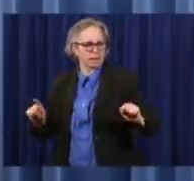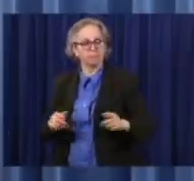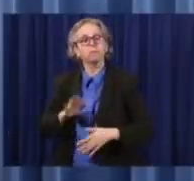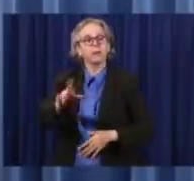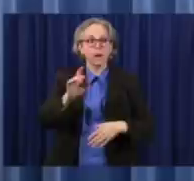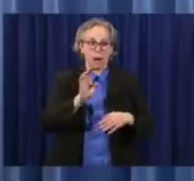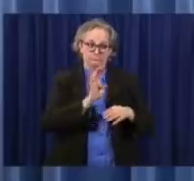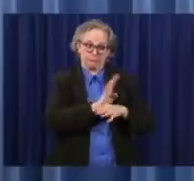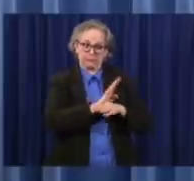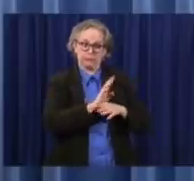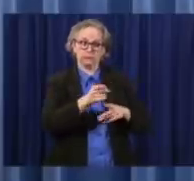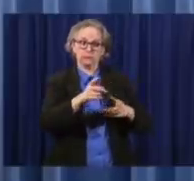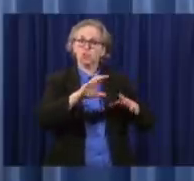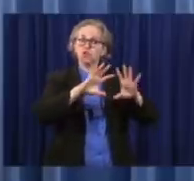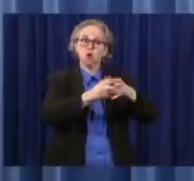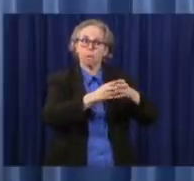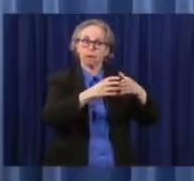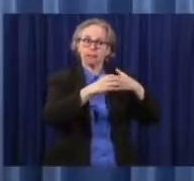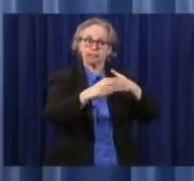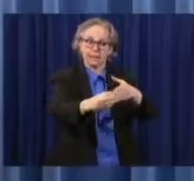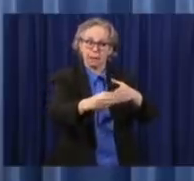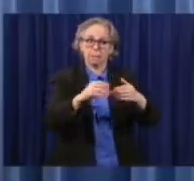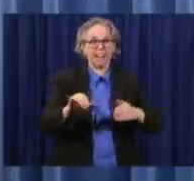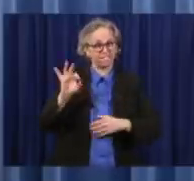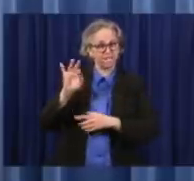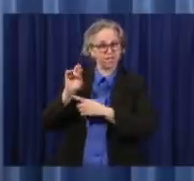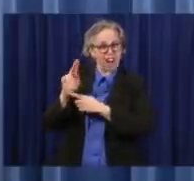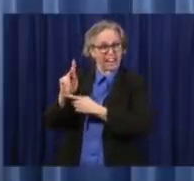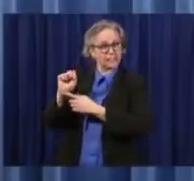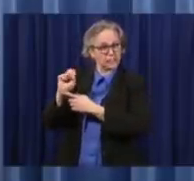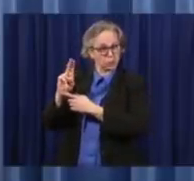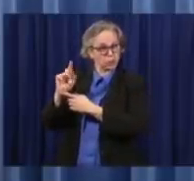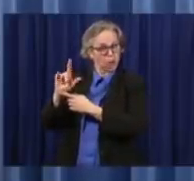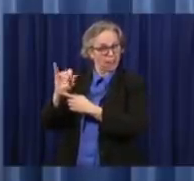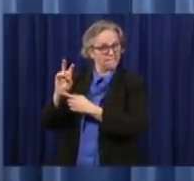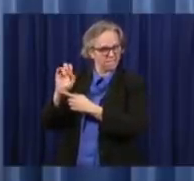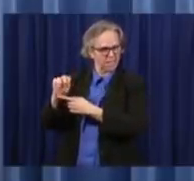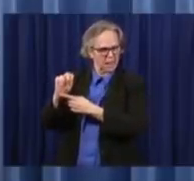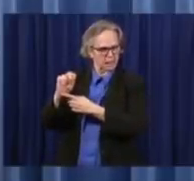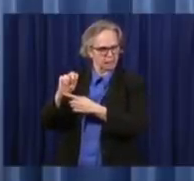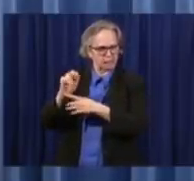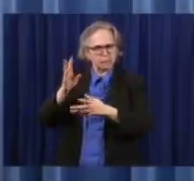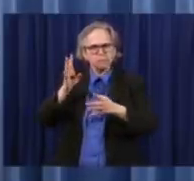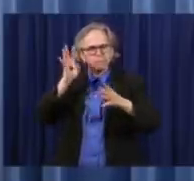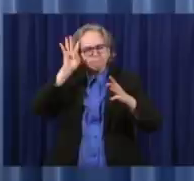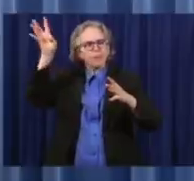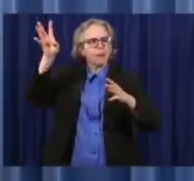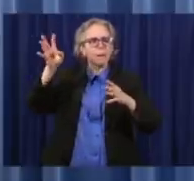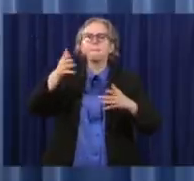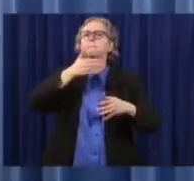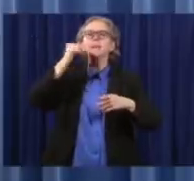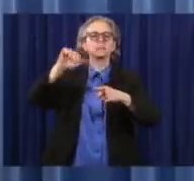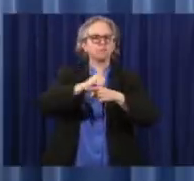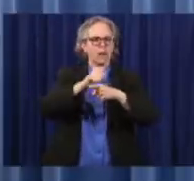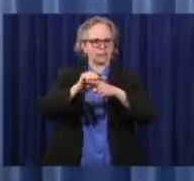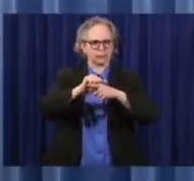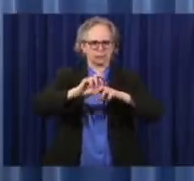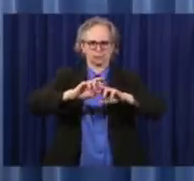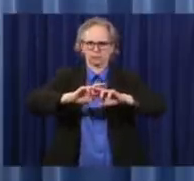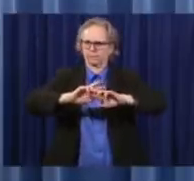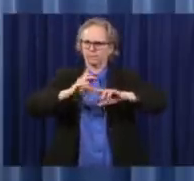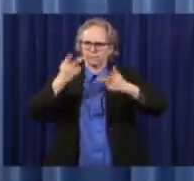across the state of Ohio. They came up with the best practices. These best practices will now apply to any of these